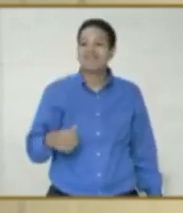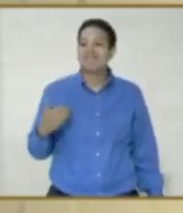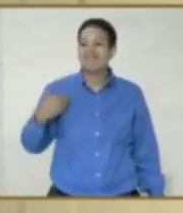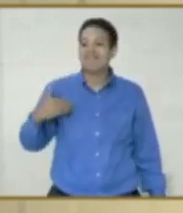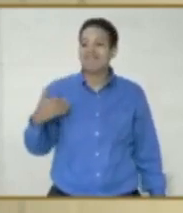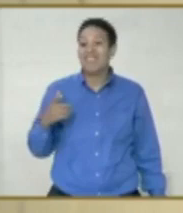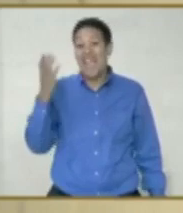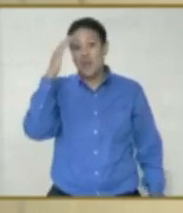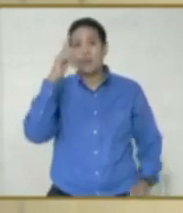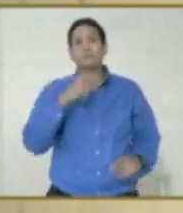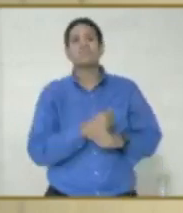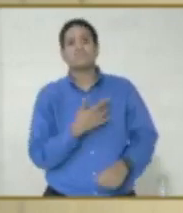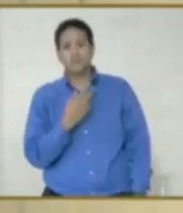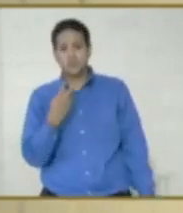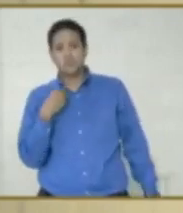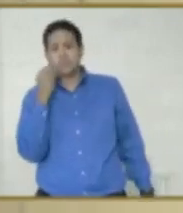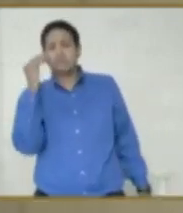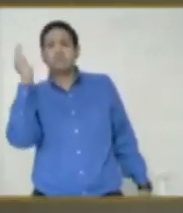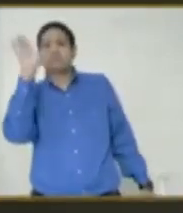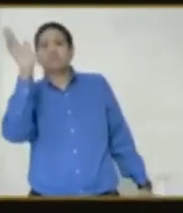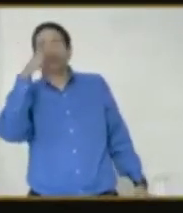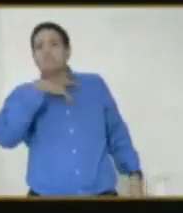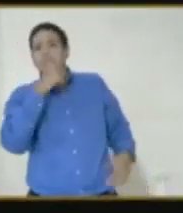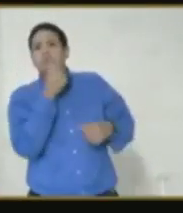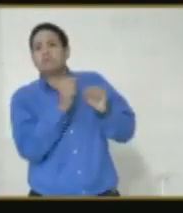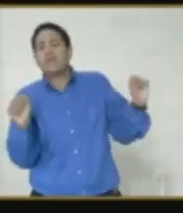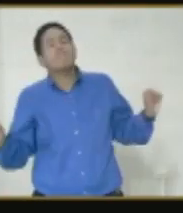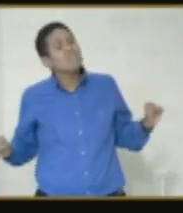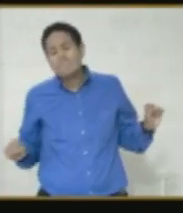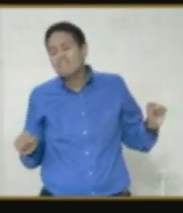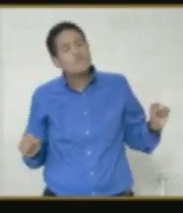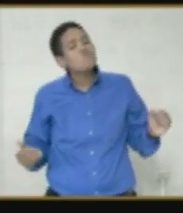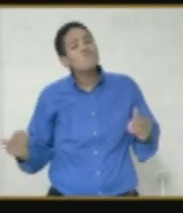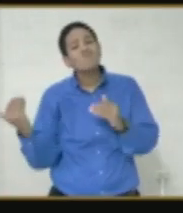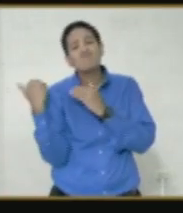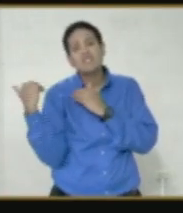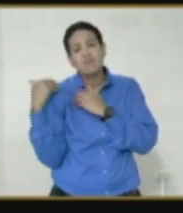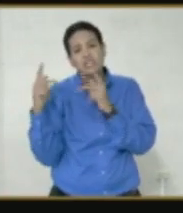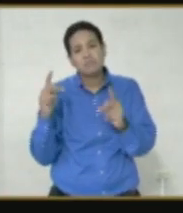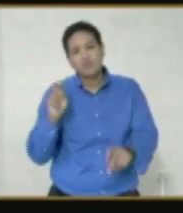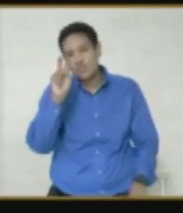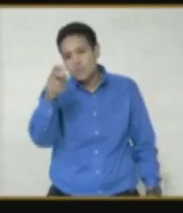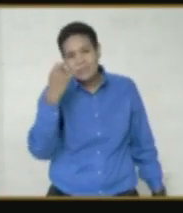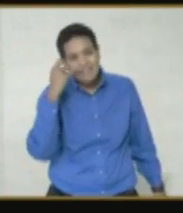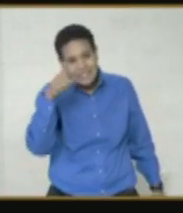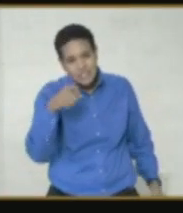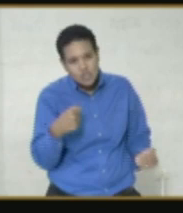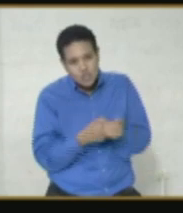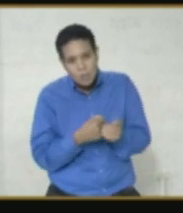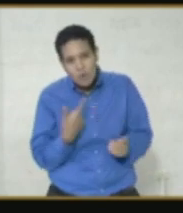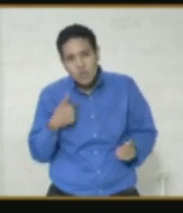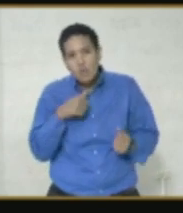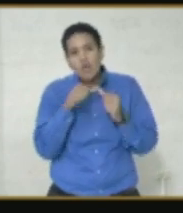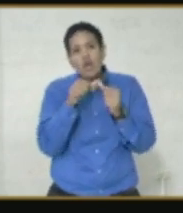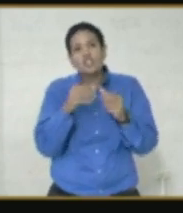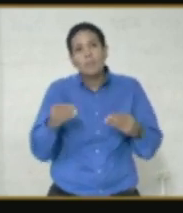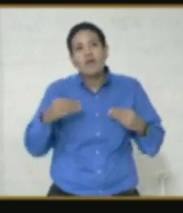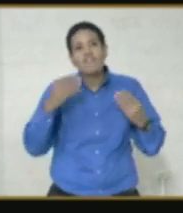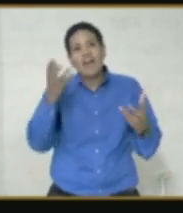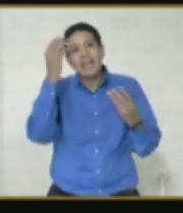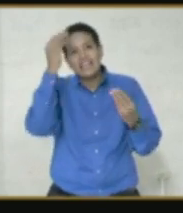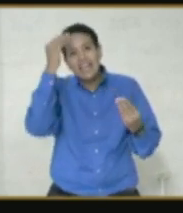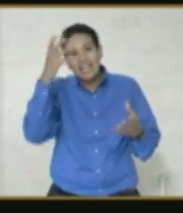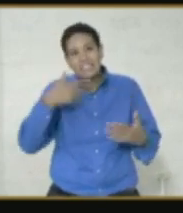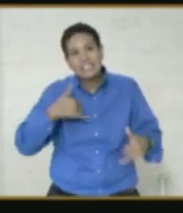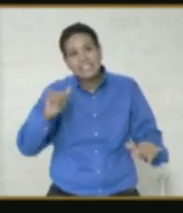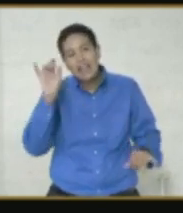security is also of concern. So there will be responsible persons coming to your household. So we continue to provide our data, as I mentioned. We